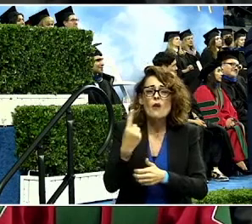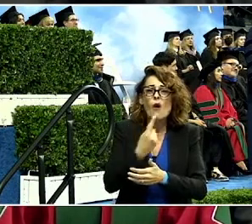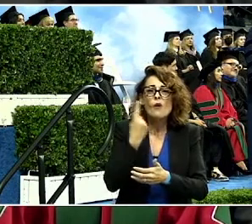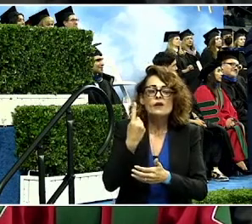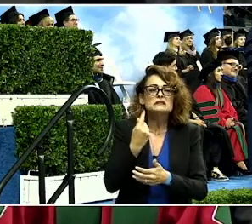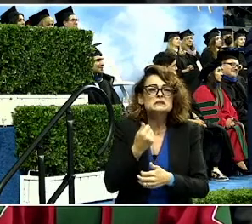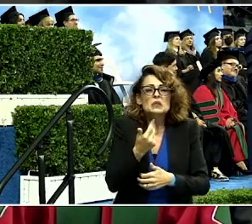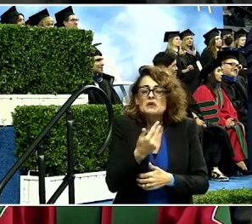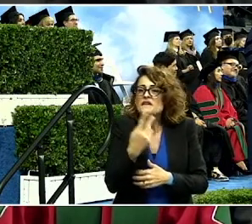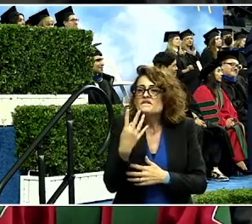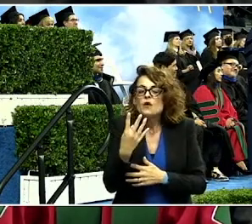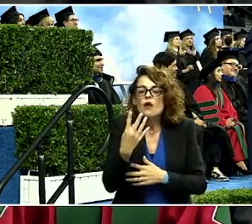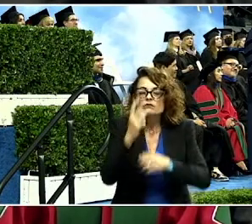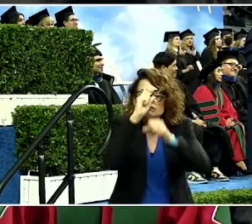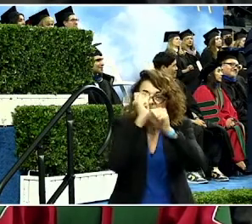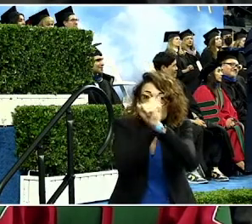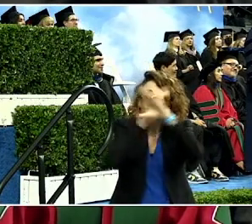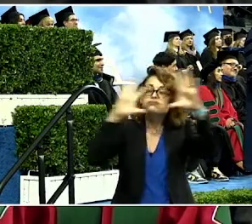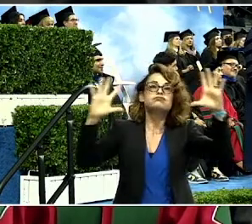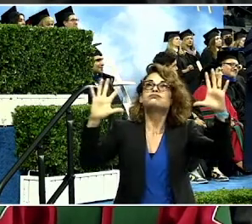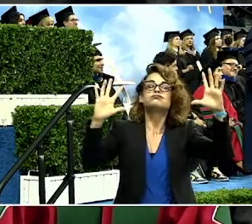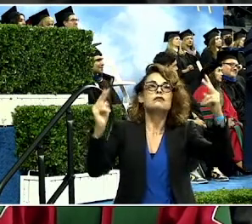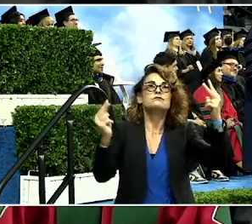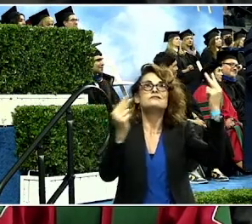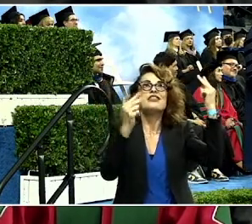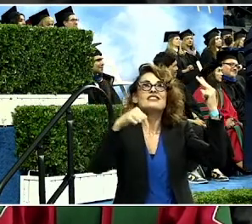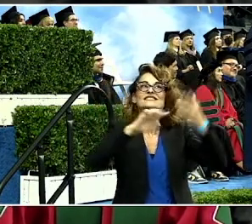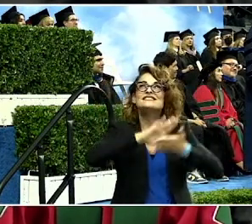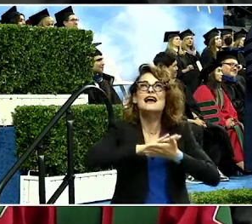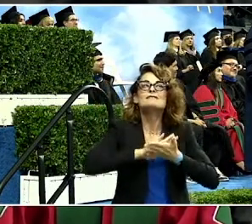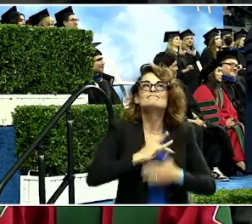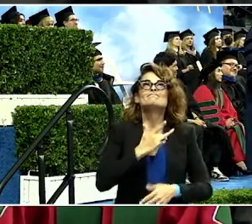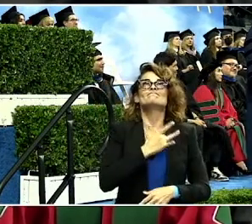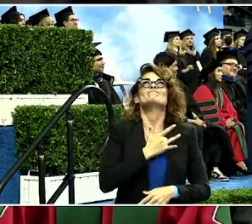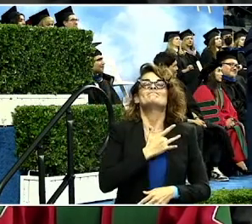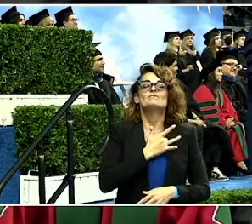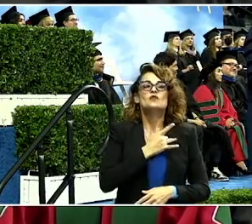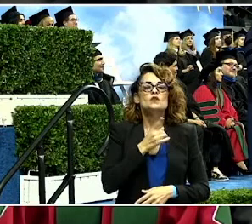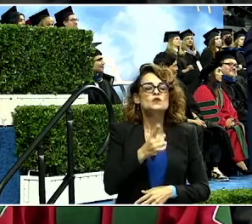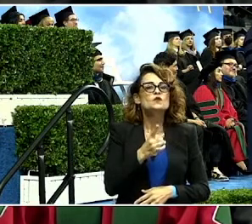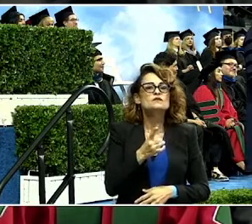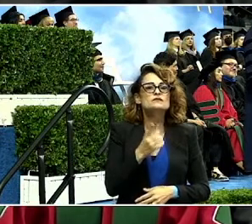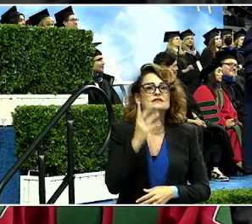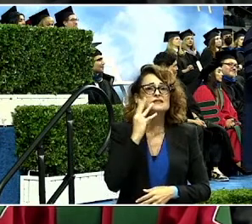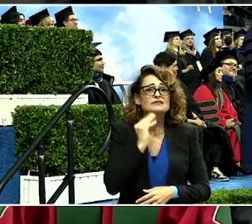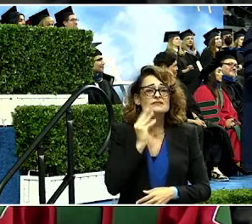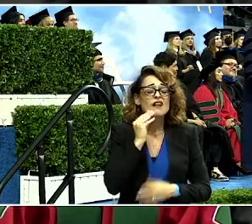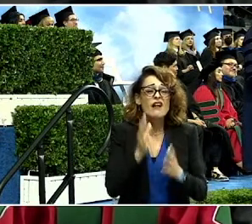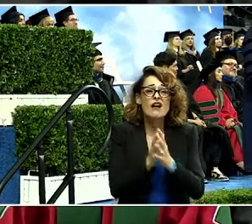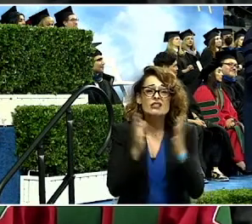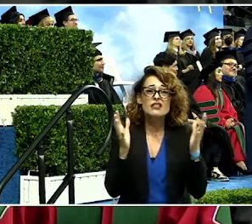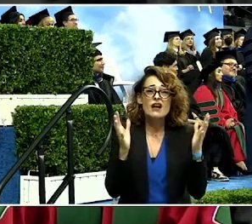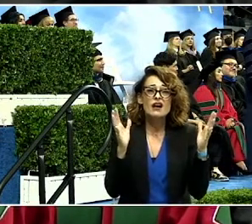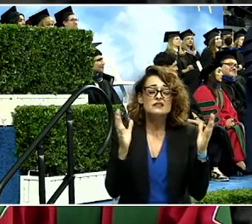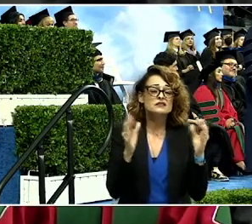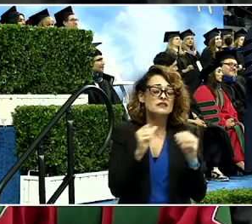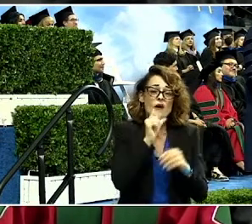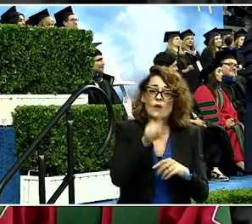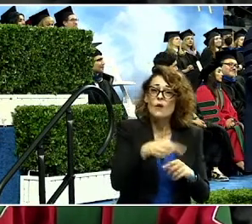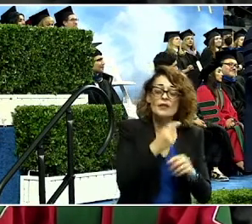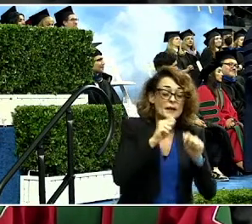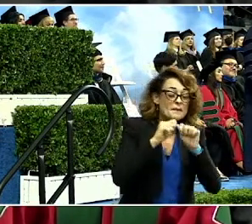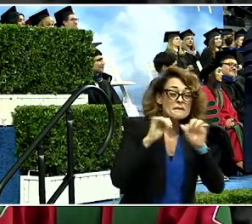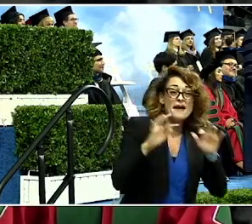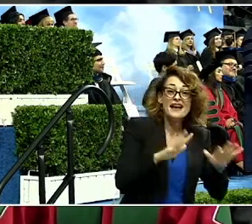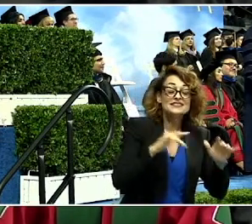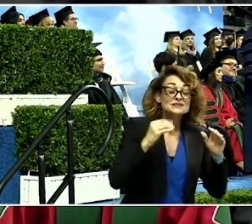just vivid images they remember of this campus. But you've been through a lot more than magical moments, and I recognize that your UCLA